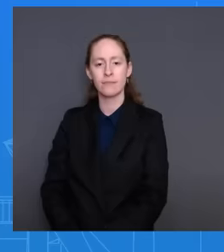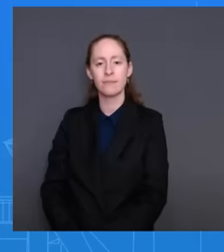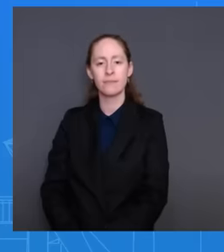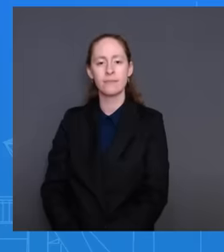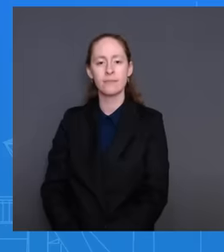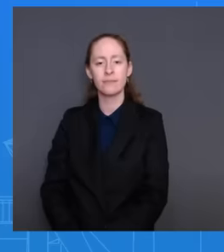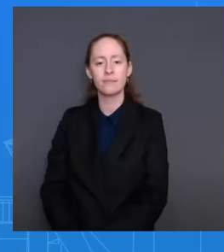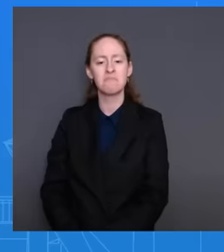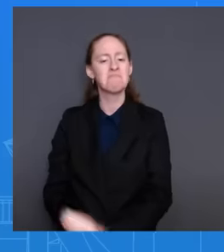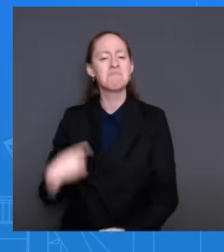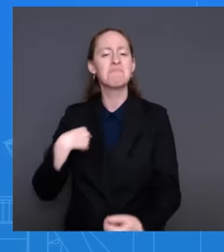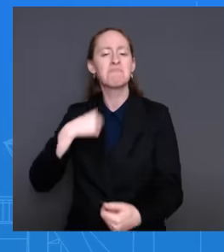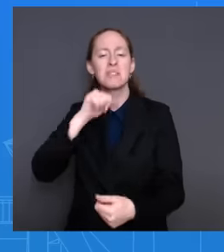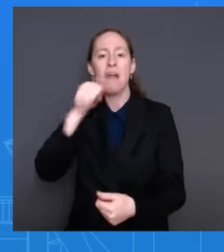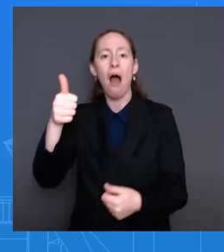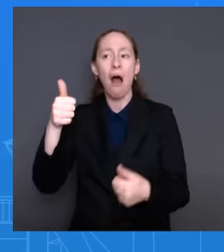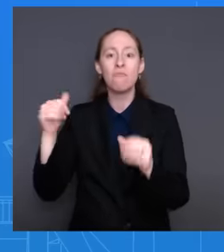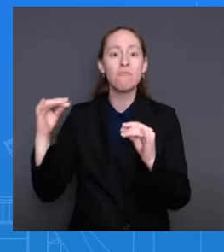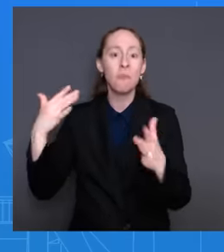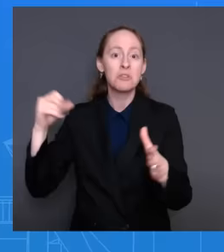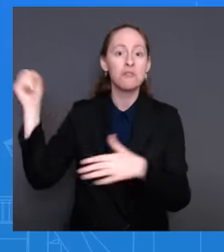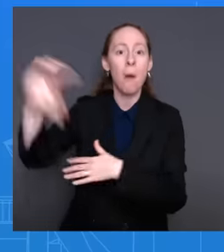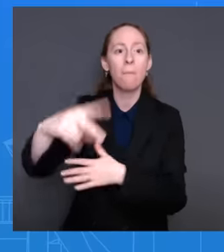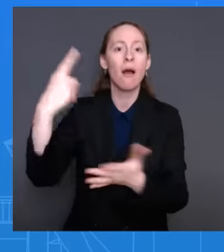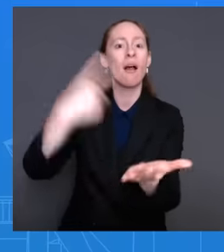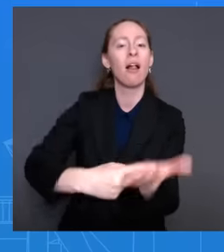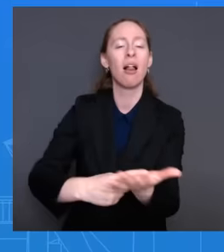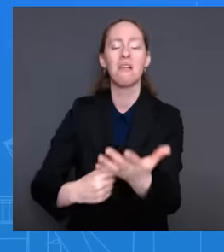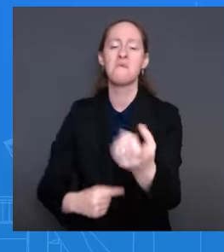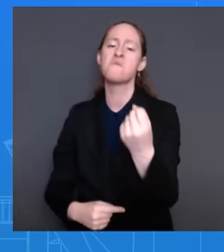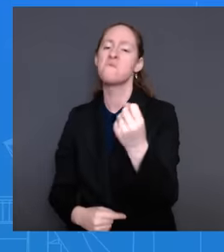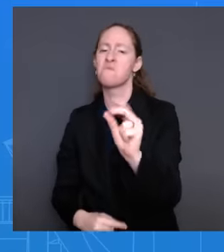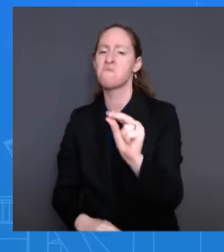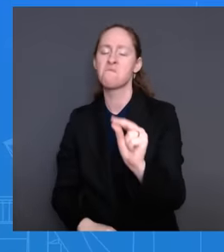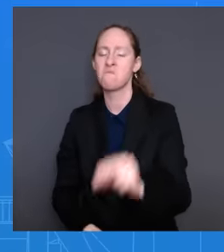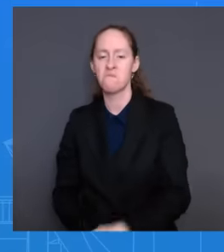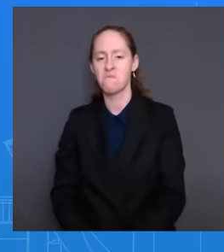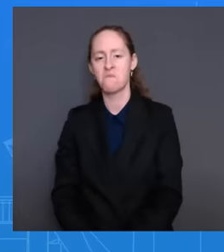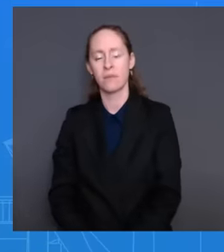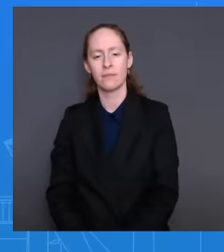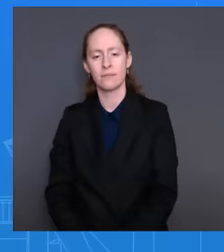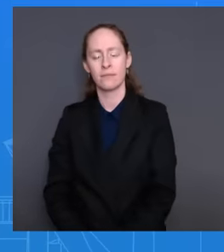speaking, if you look at those who hold student debt,